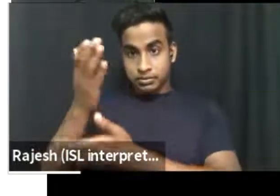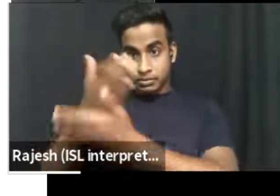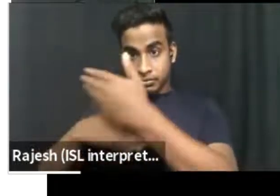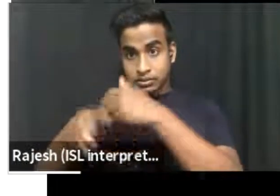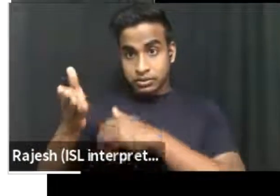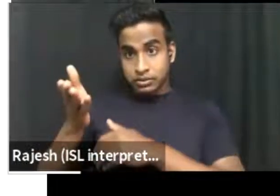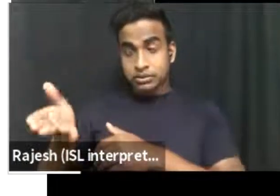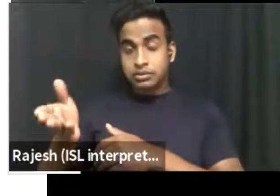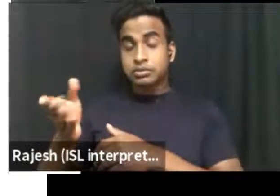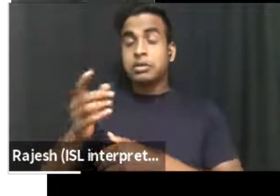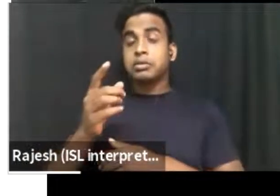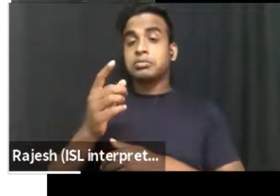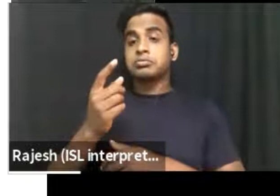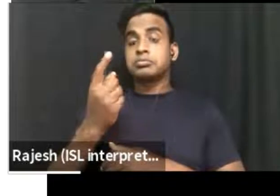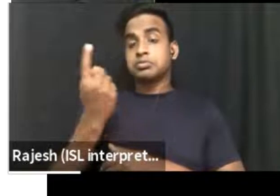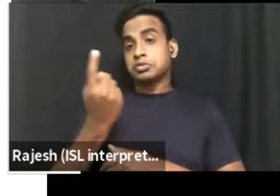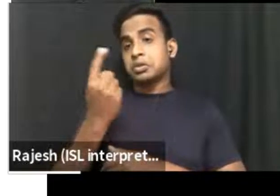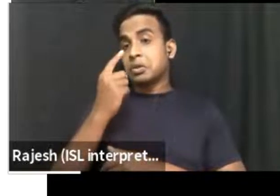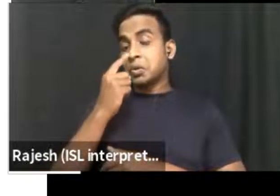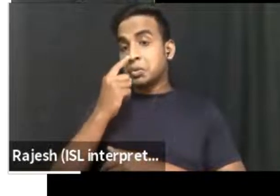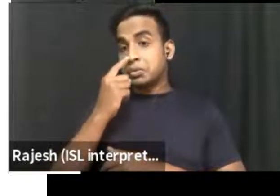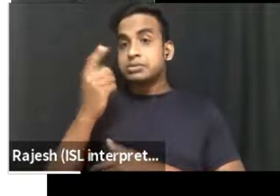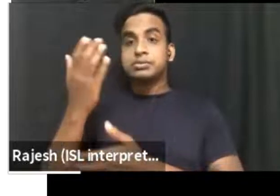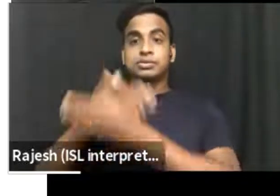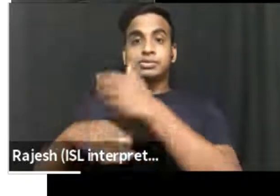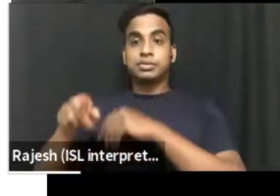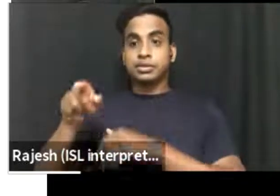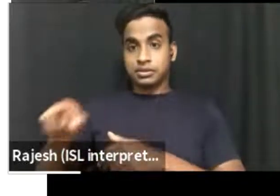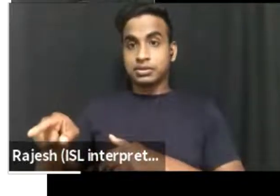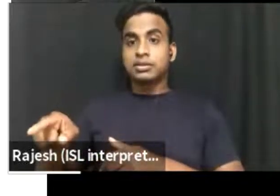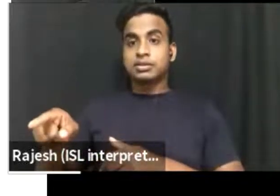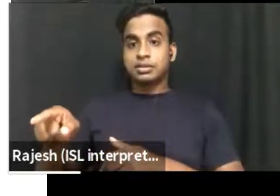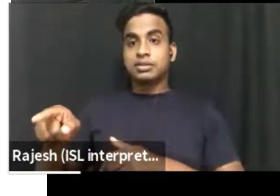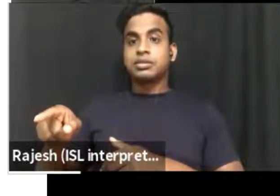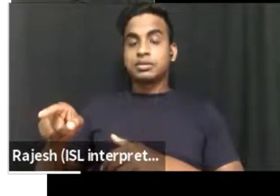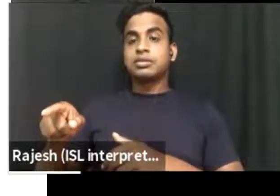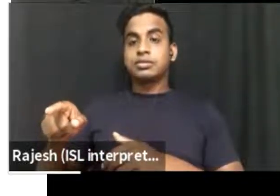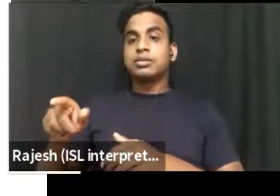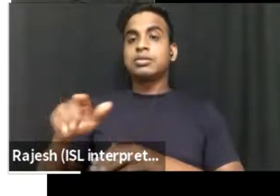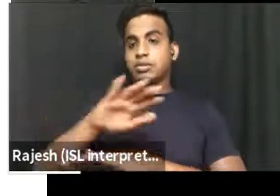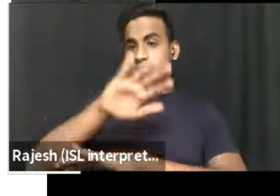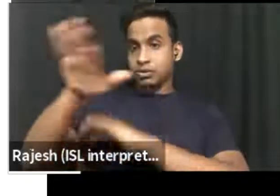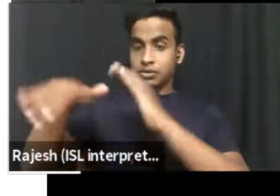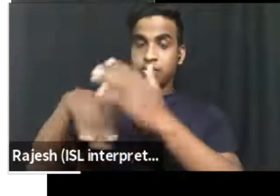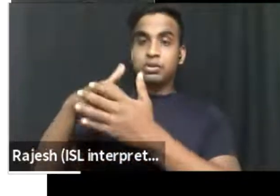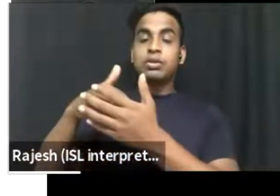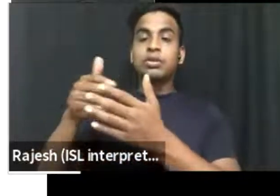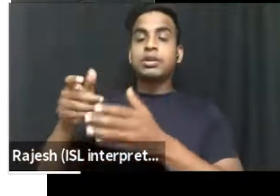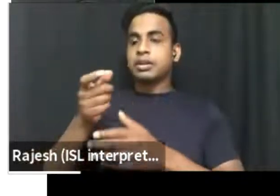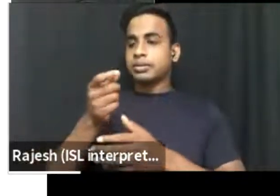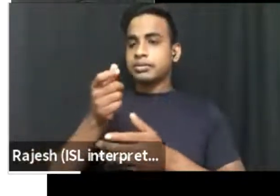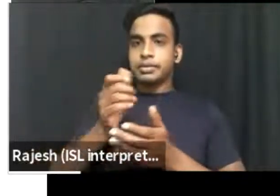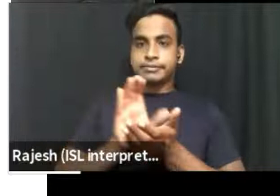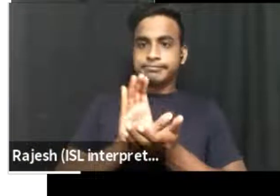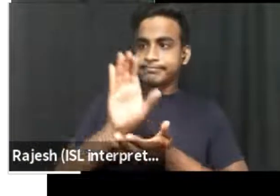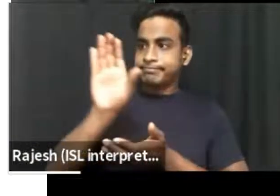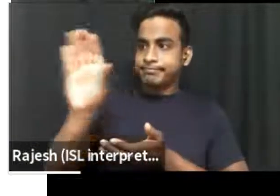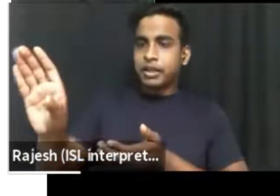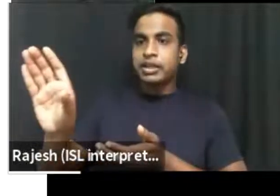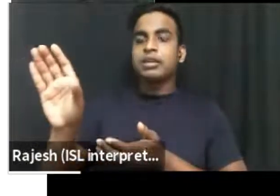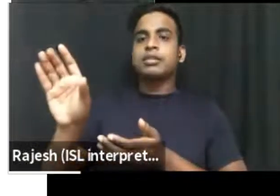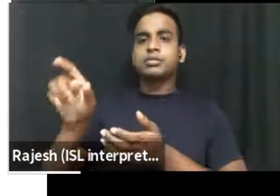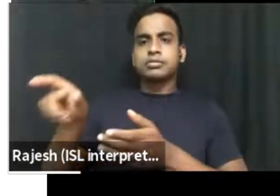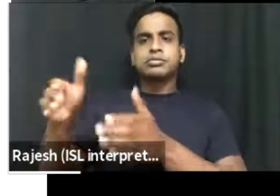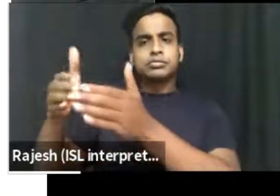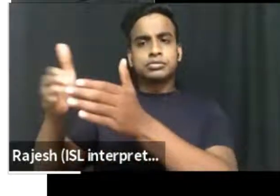particularly women with disabilities, it should all be part of larger investment and larger priorities to be given